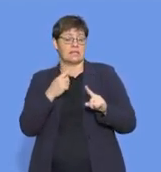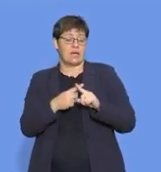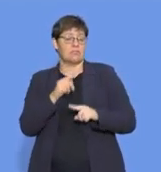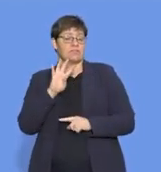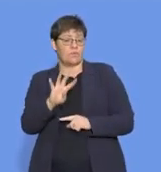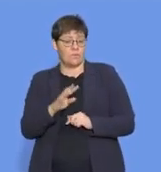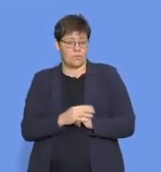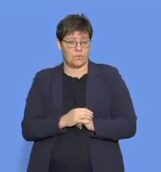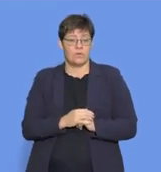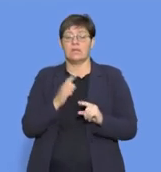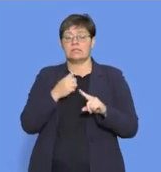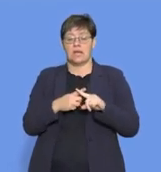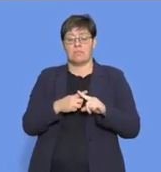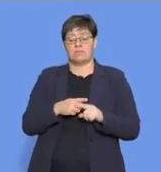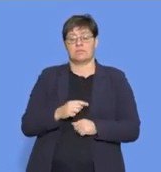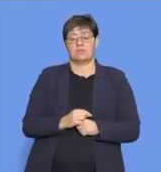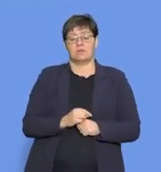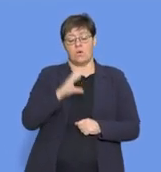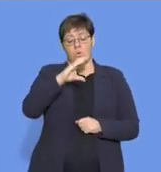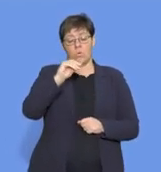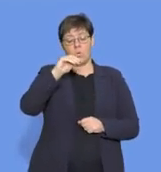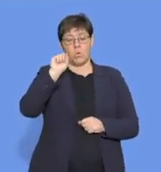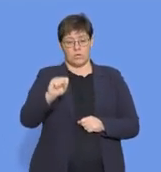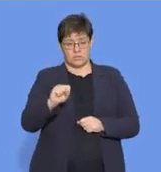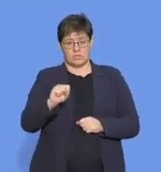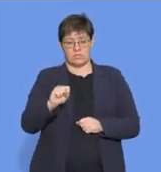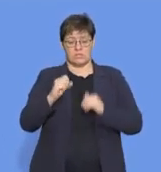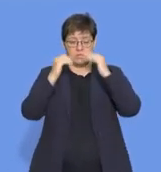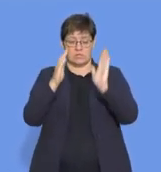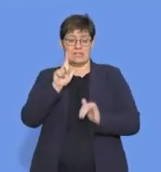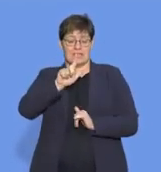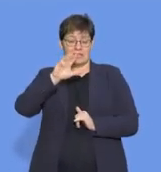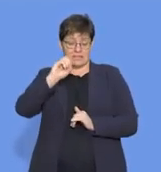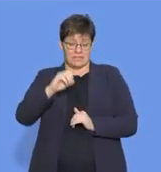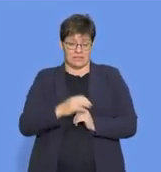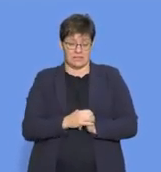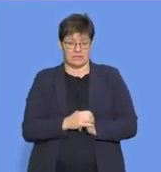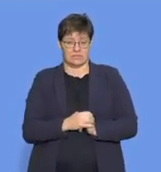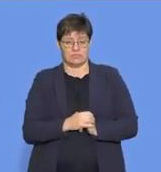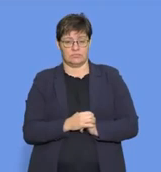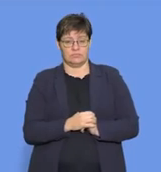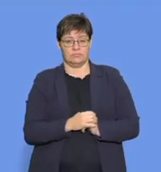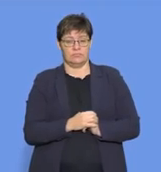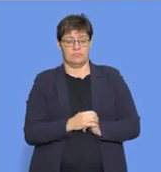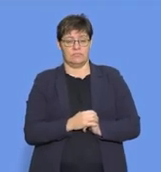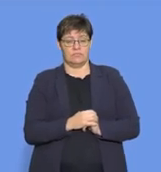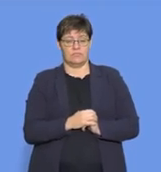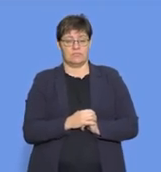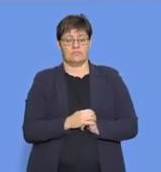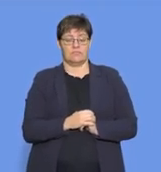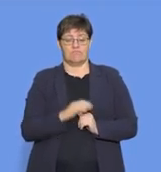9 times 4 times the cos of our angle, 70